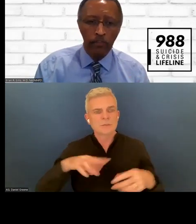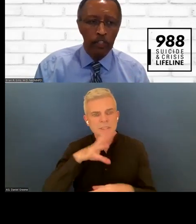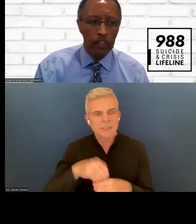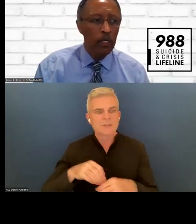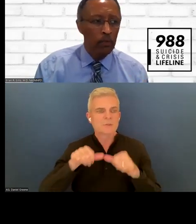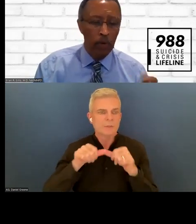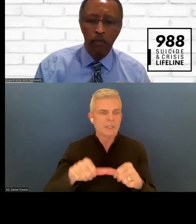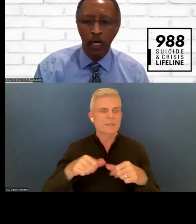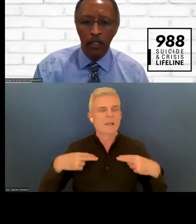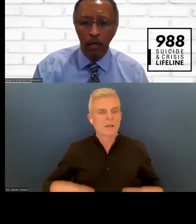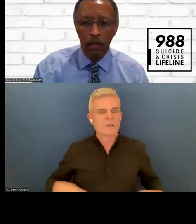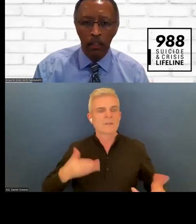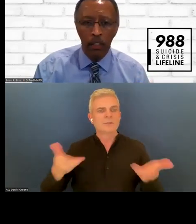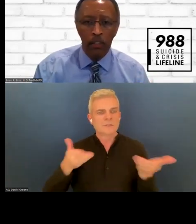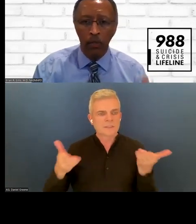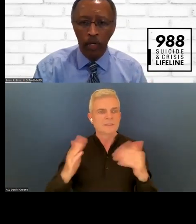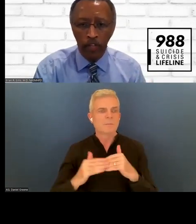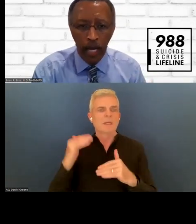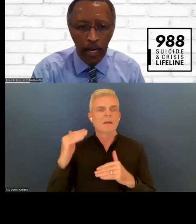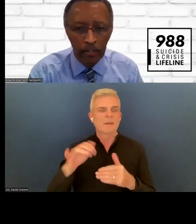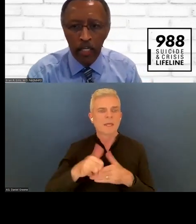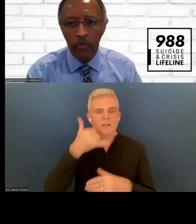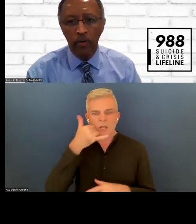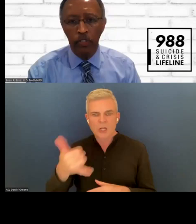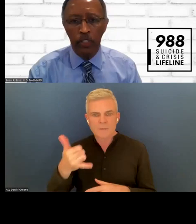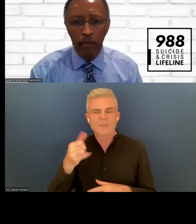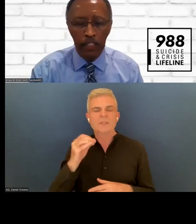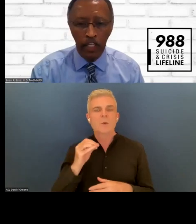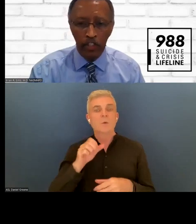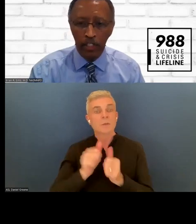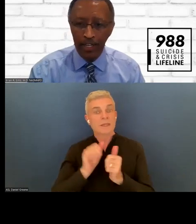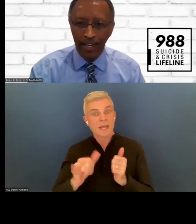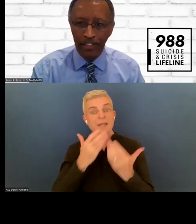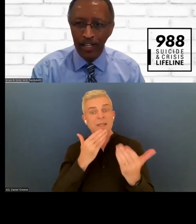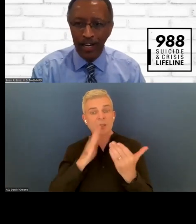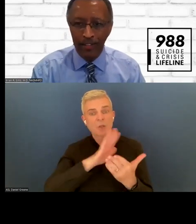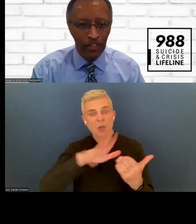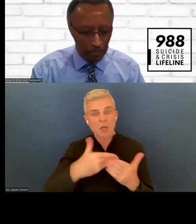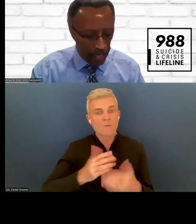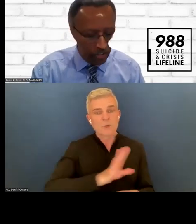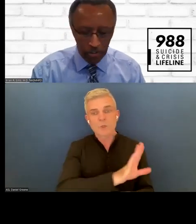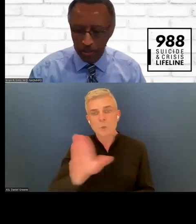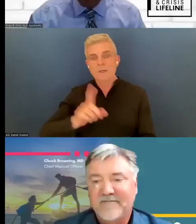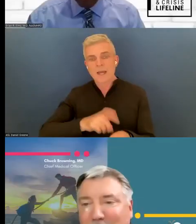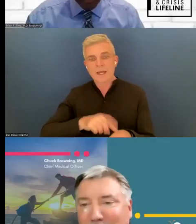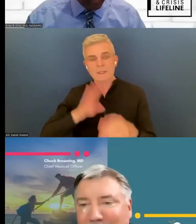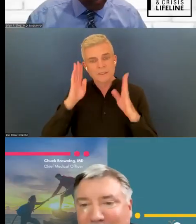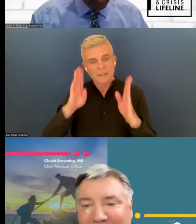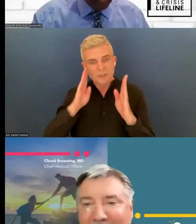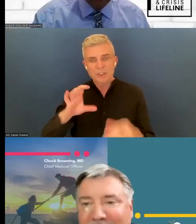health services way beyond the call. So with that, I thank you all for your time and attention. And Chuck, I'll turn it back to you,